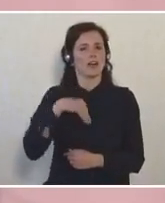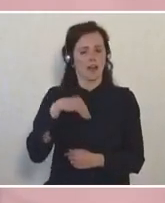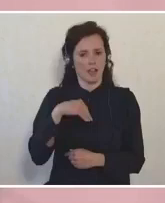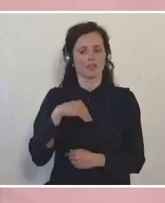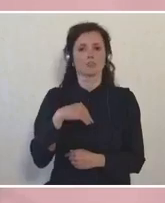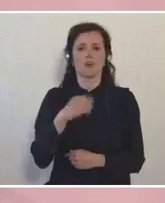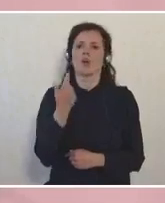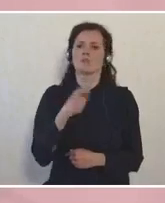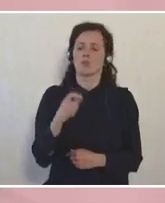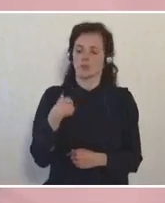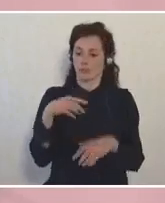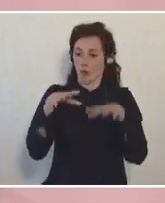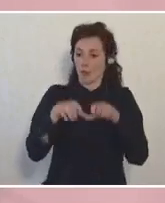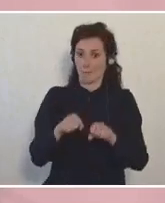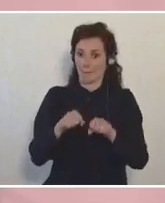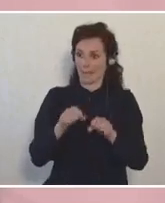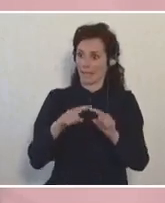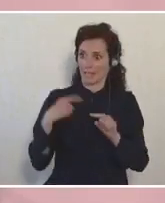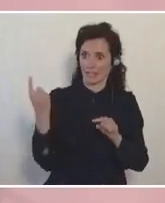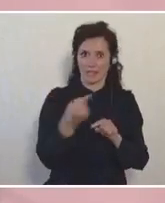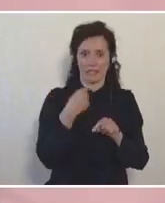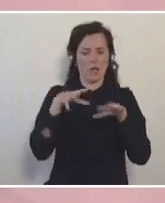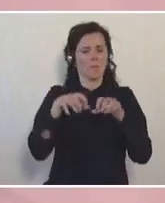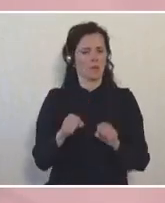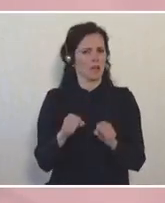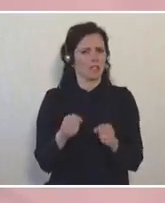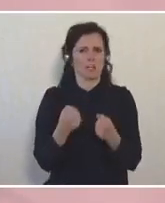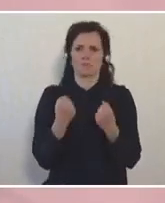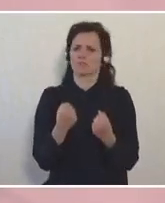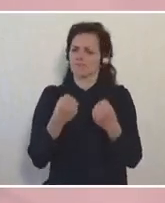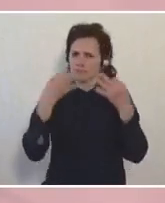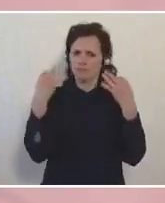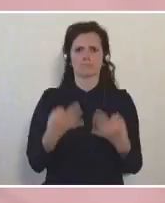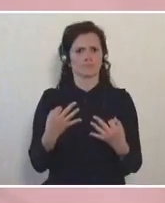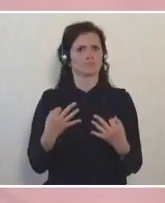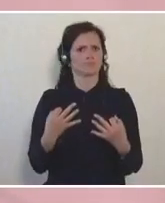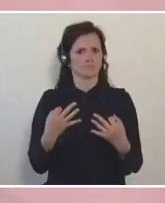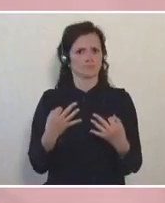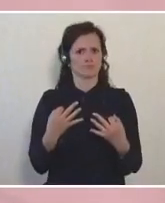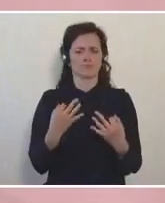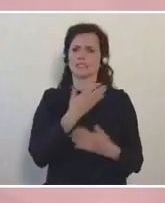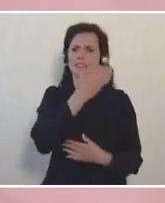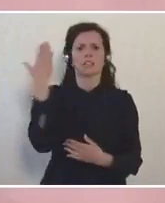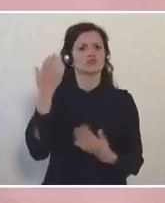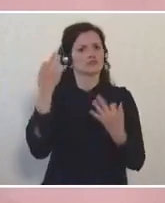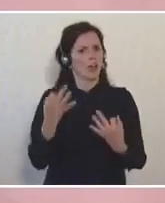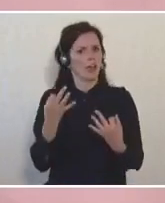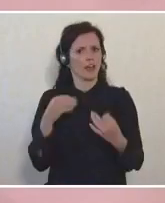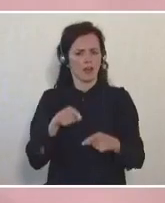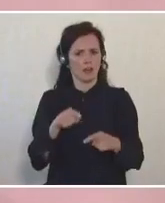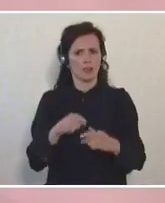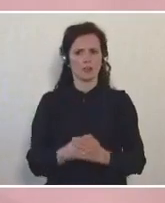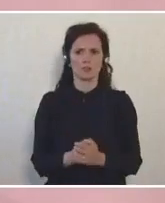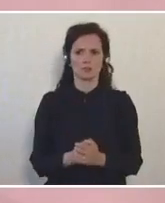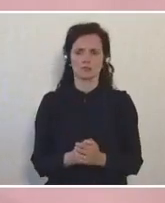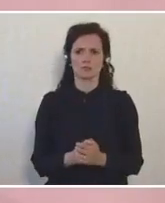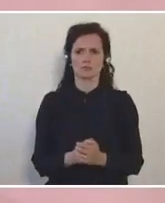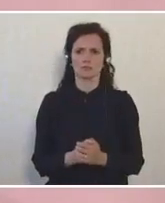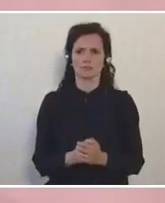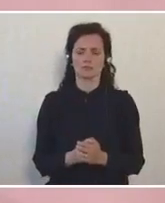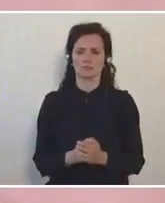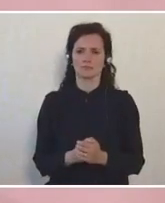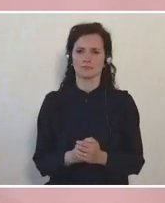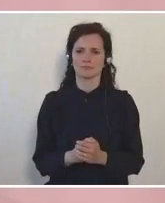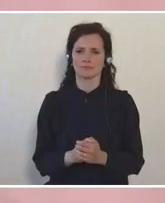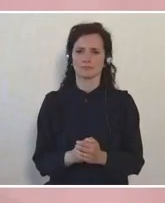absolute conviction and sincerity of these words would frankly lead anybody to have no doubt about whether